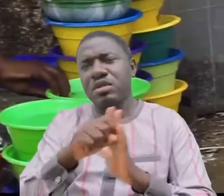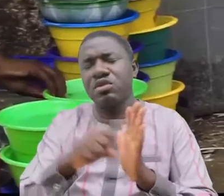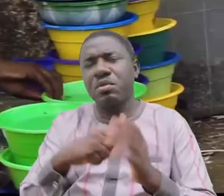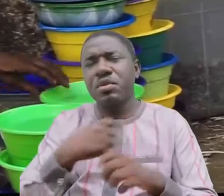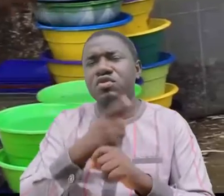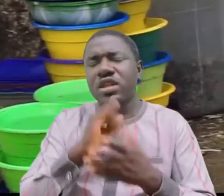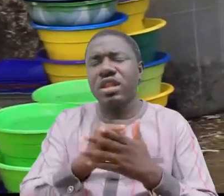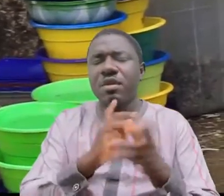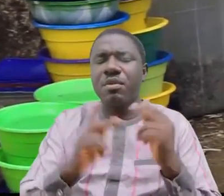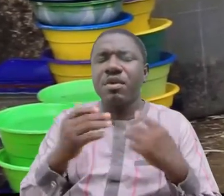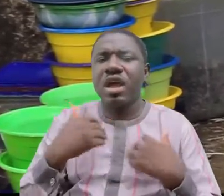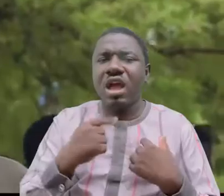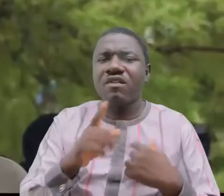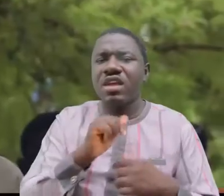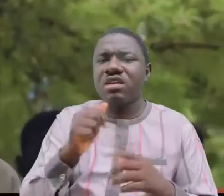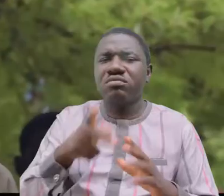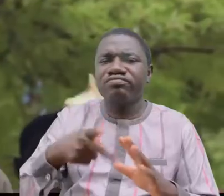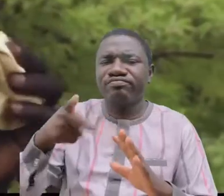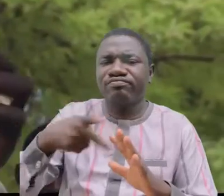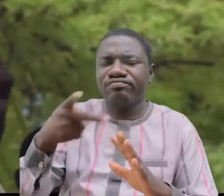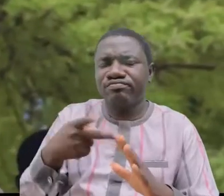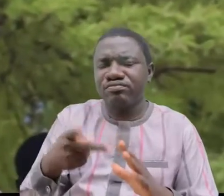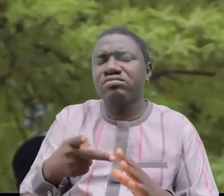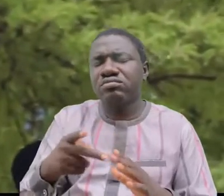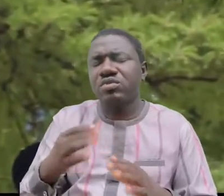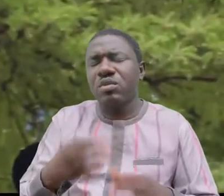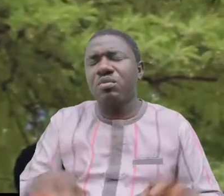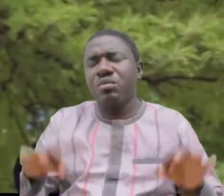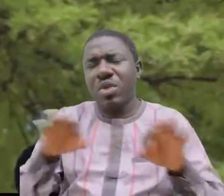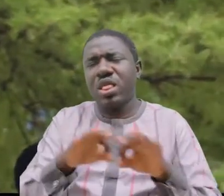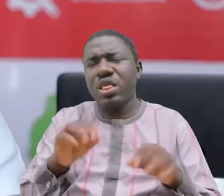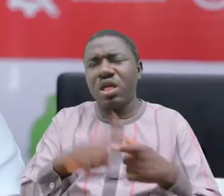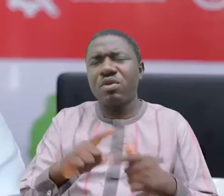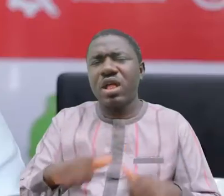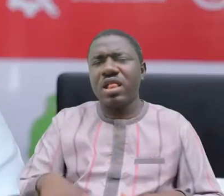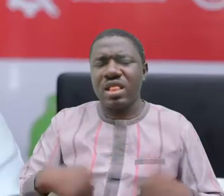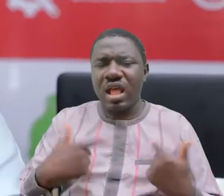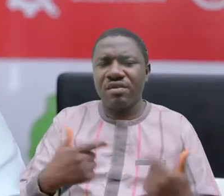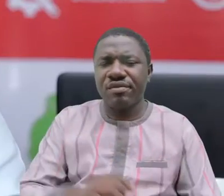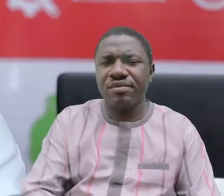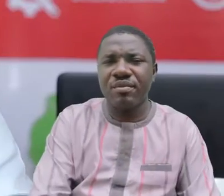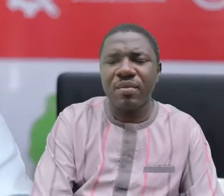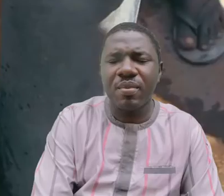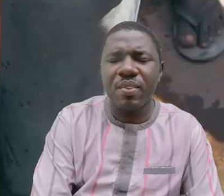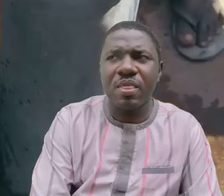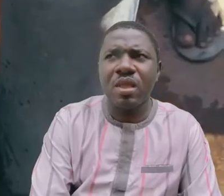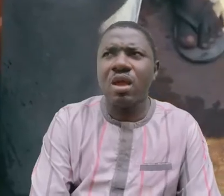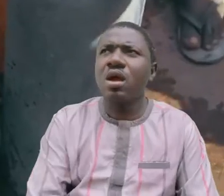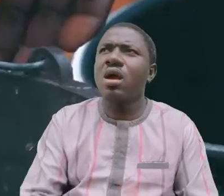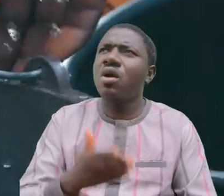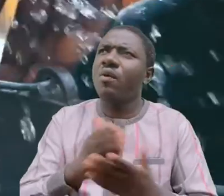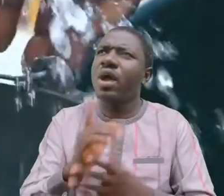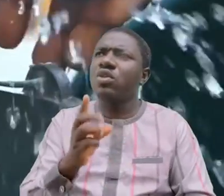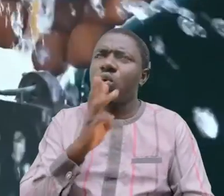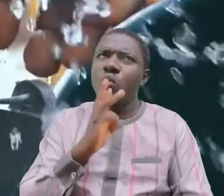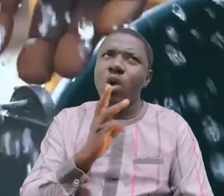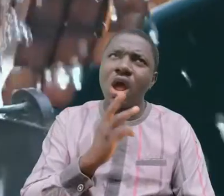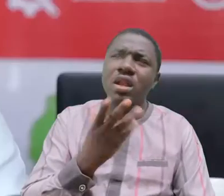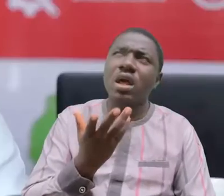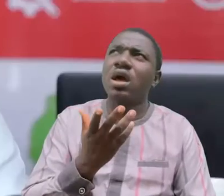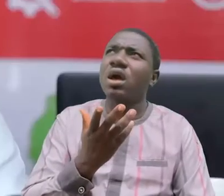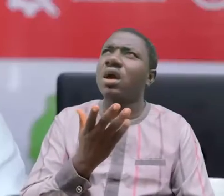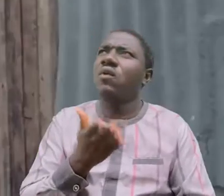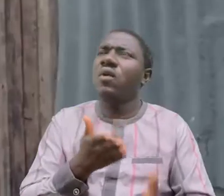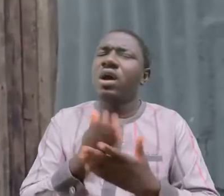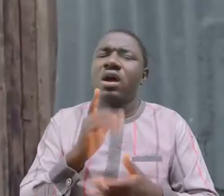basic needs of life as a right. In a lot of countries, it's enshrined in their constitutions. The right to water, the